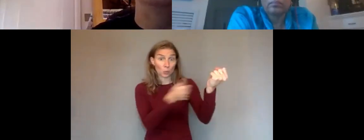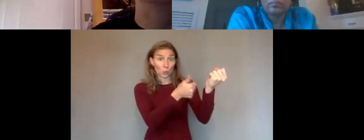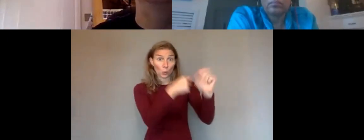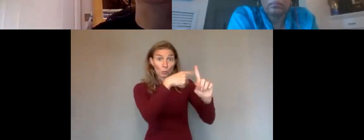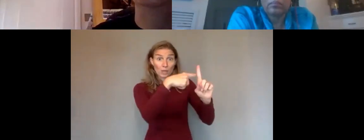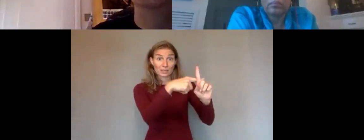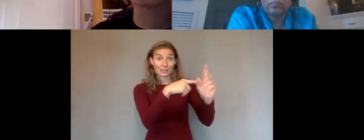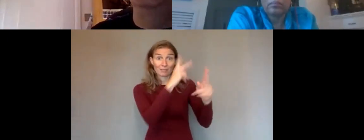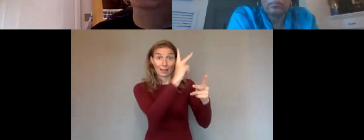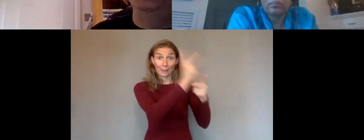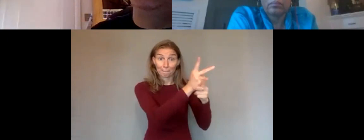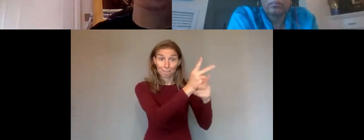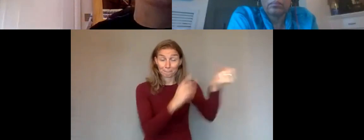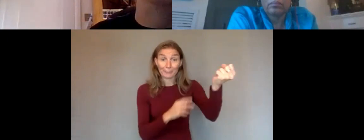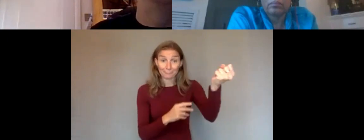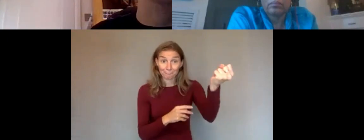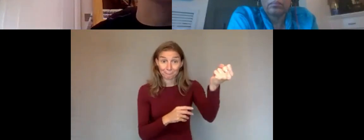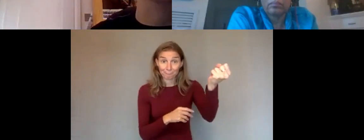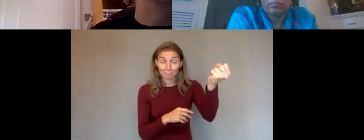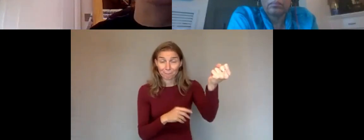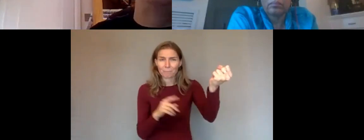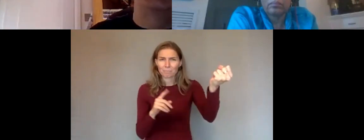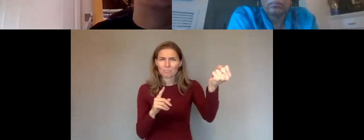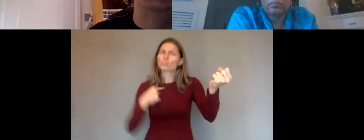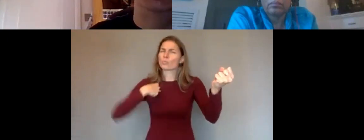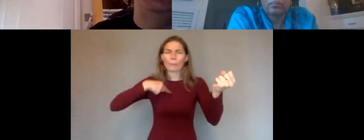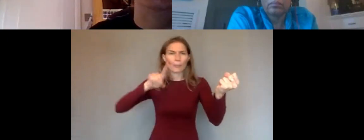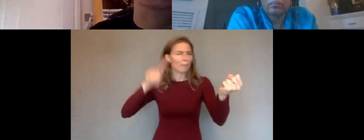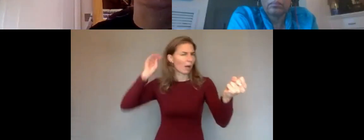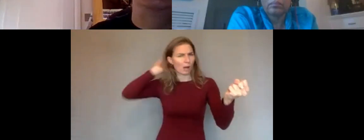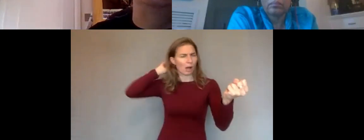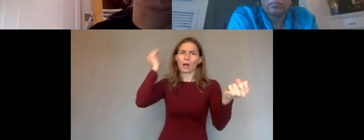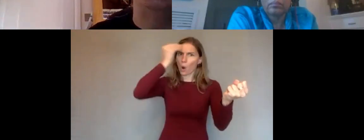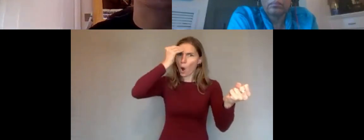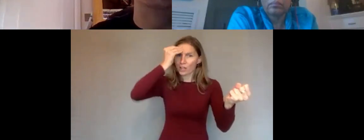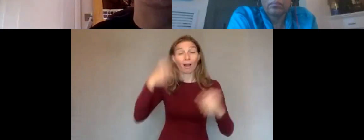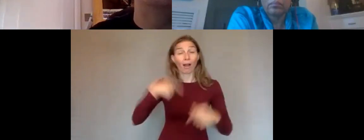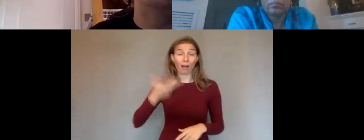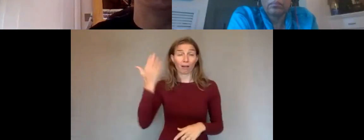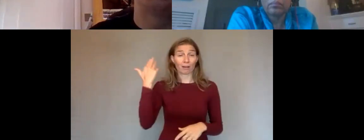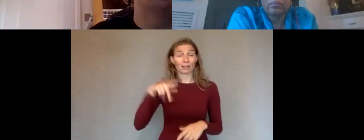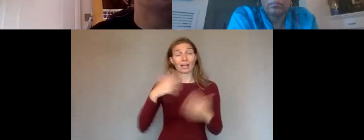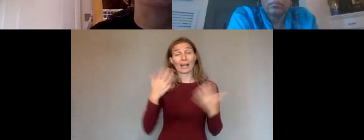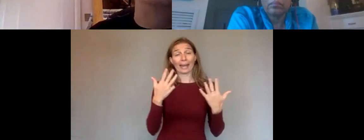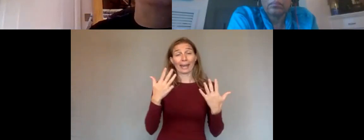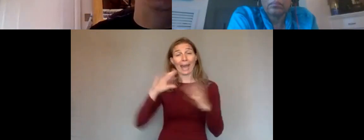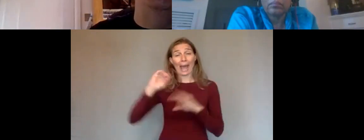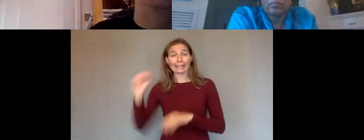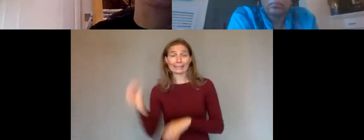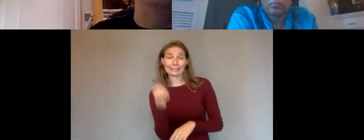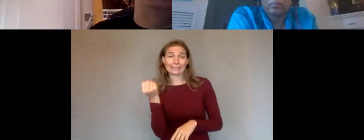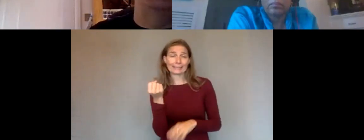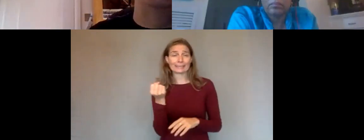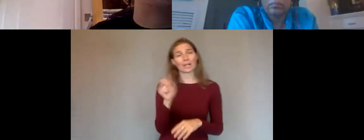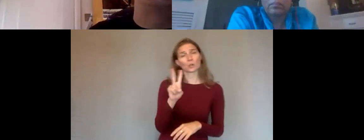that, you know, I was around in the 90s and early 2000s